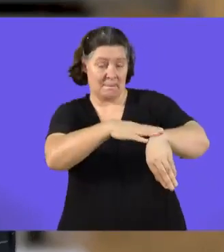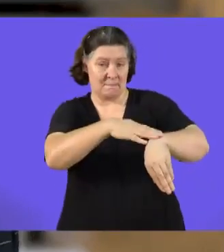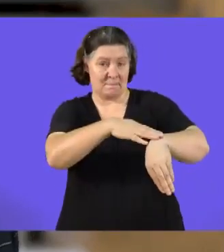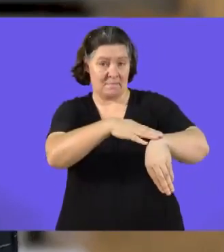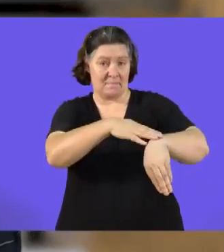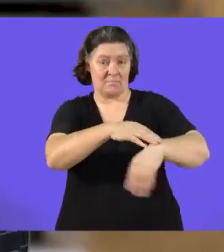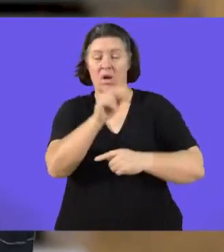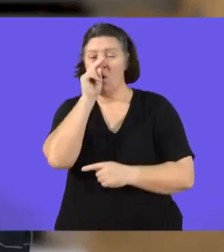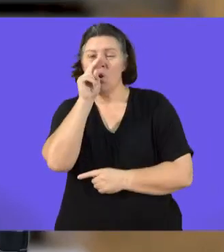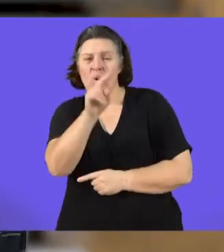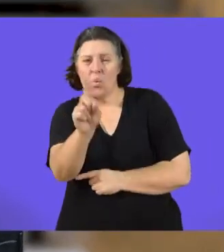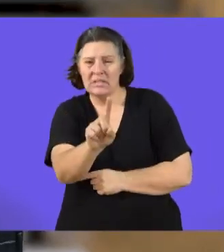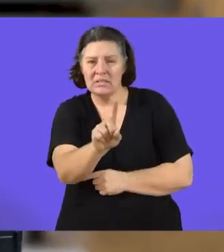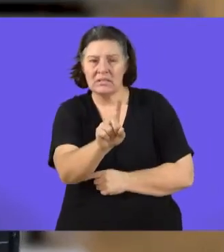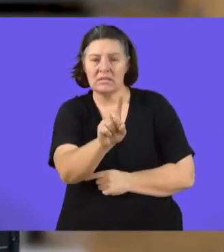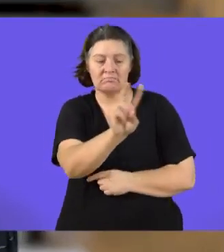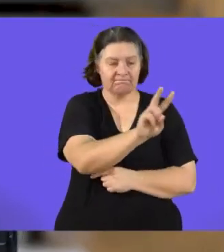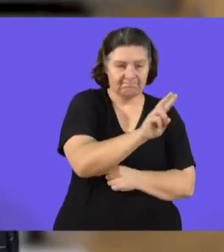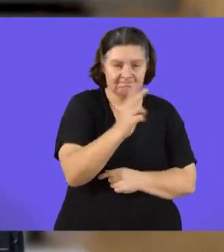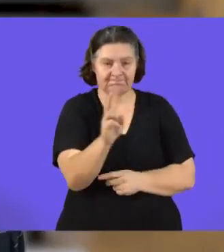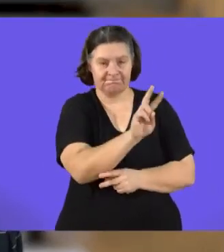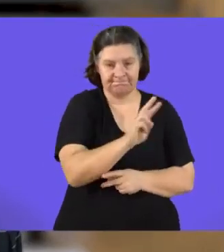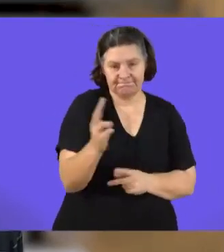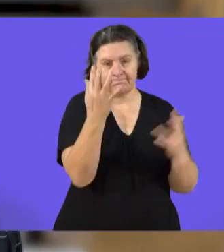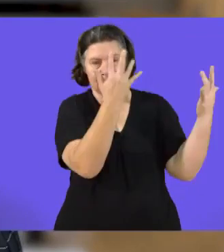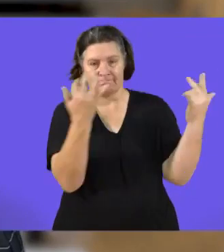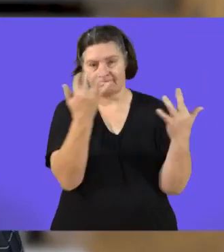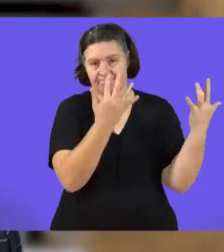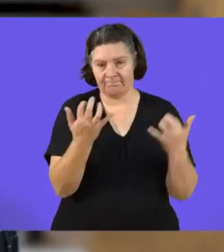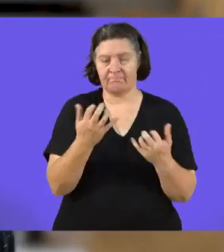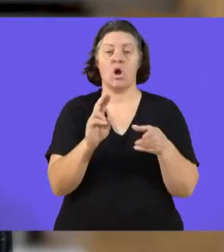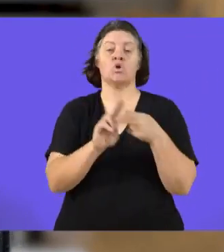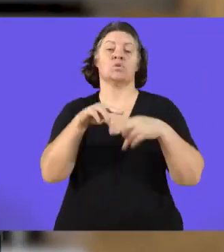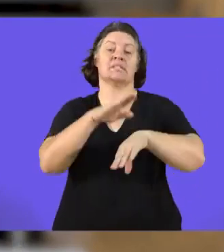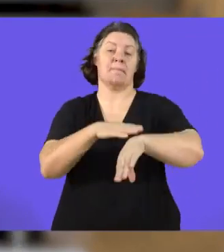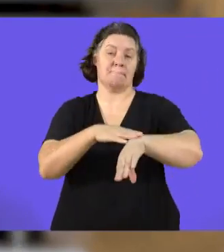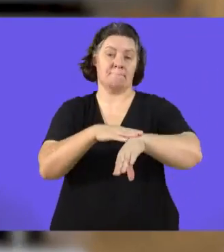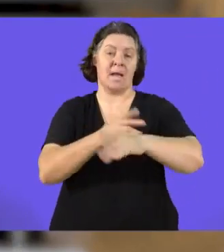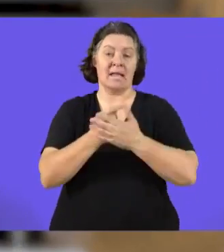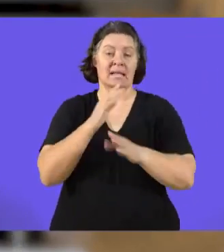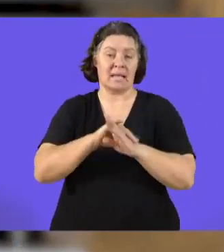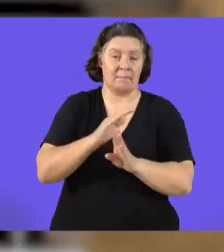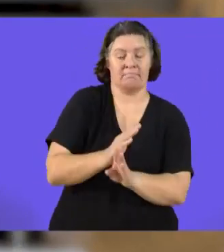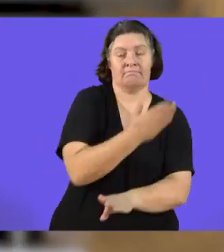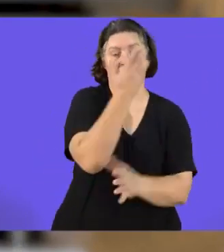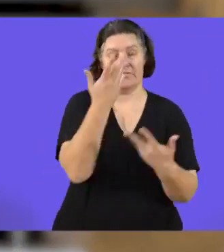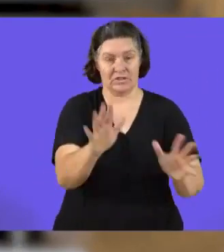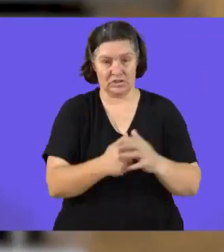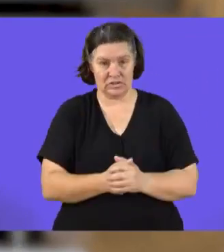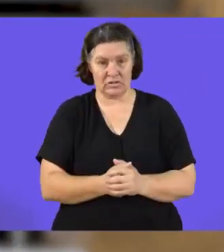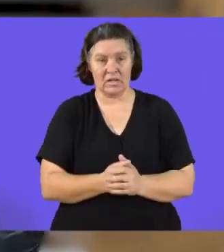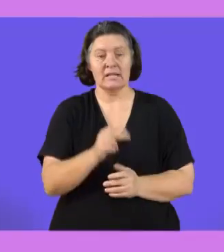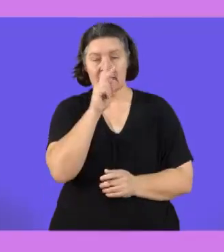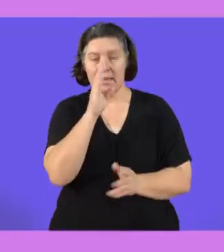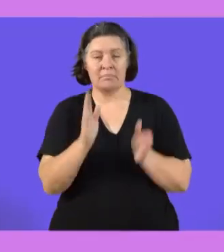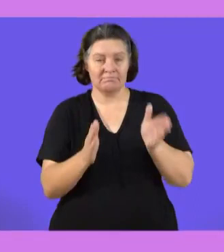concept of time, and we looked specifically at conversions and calculations involving units of time and elapsed time. We